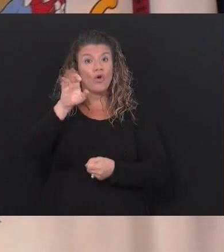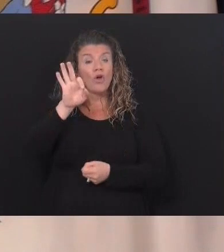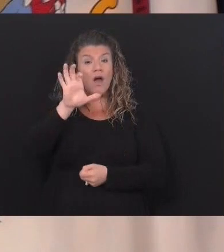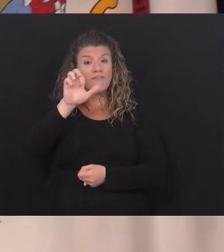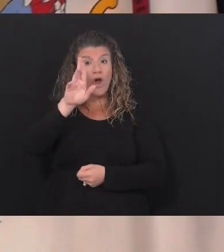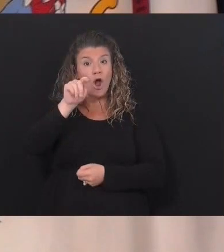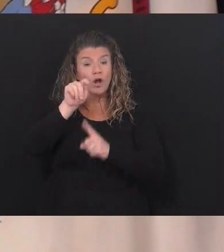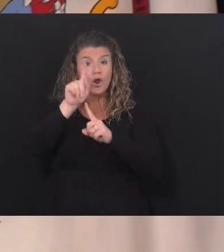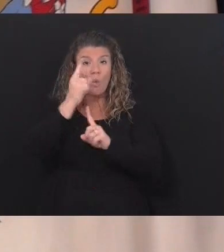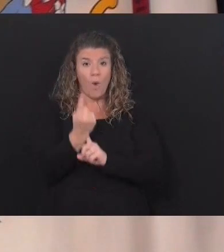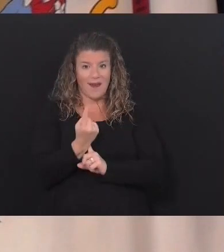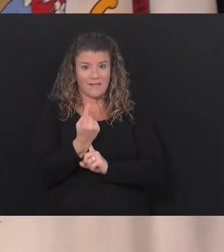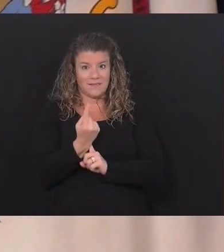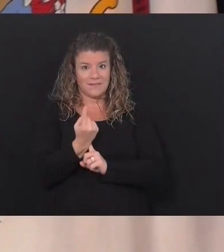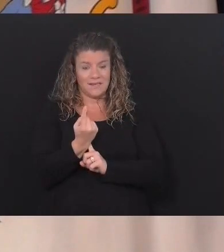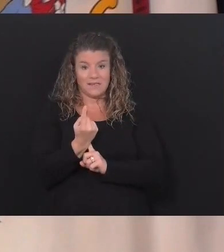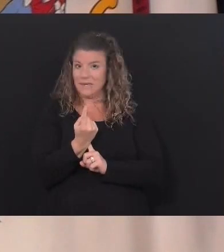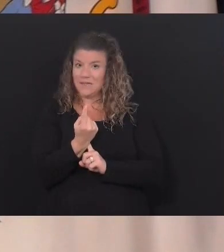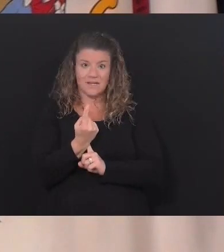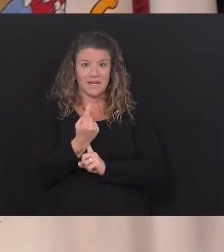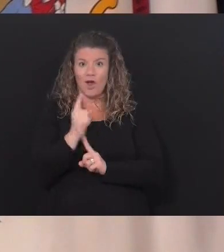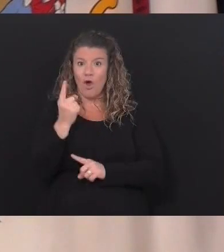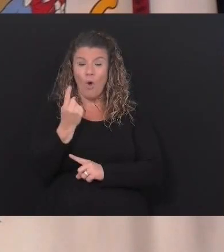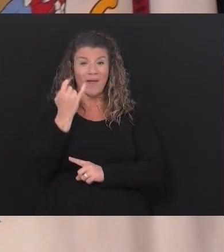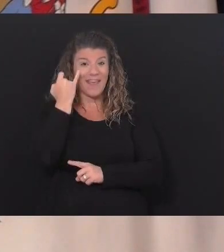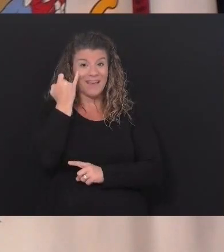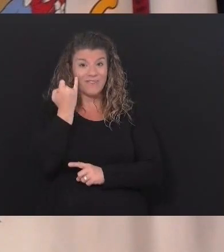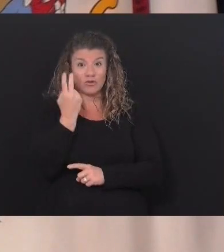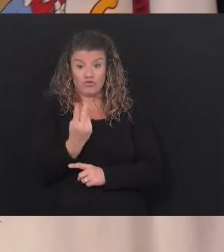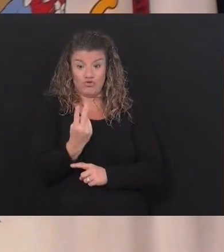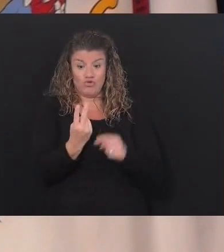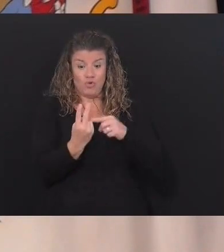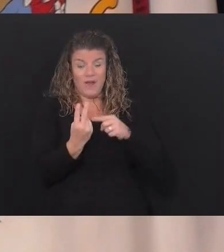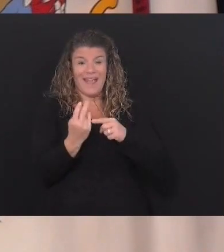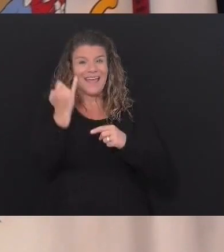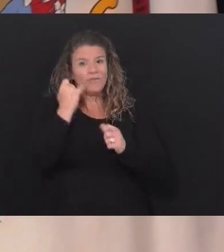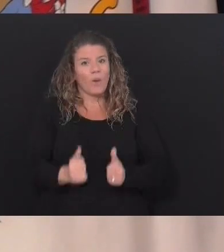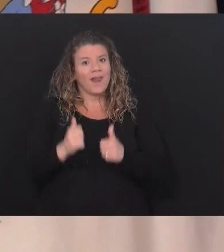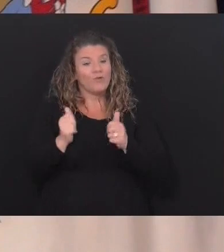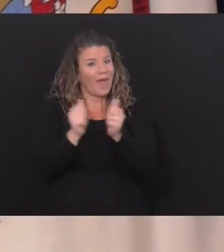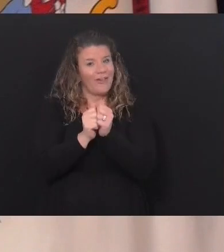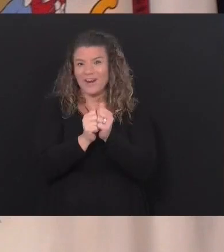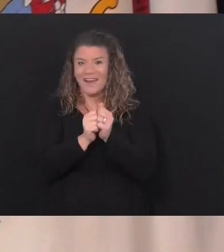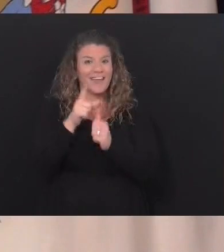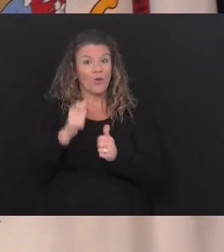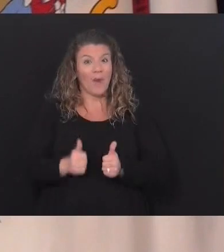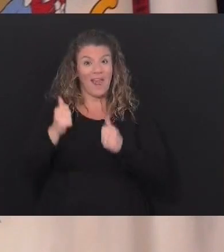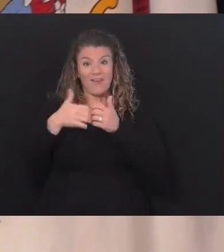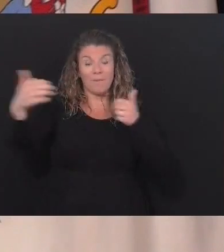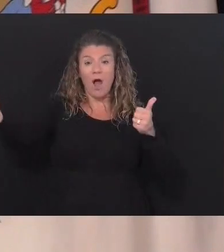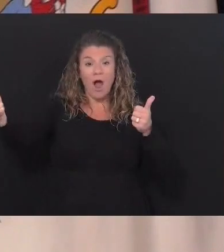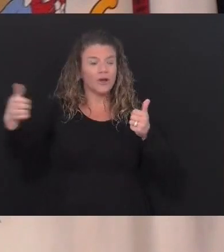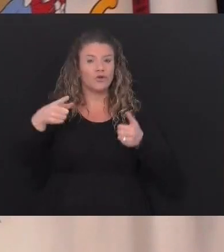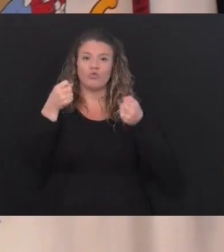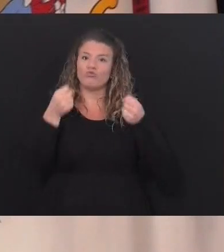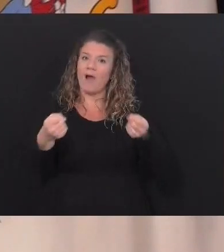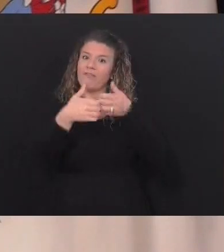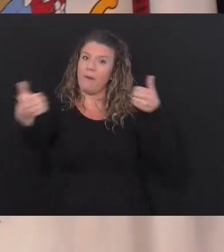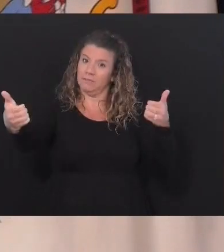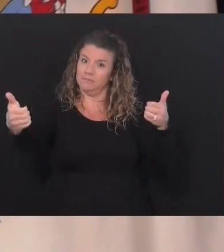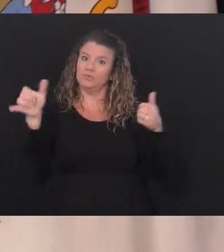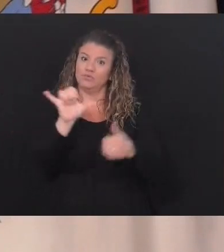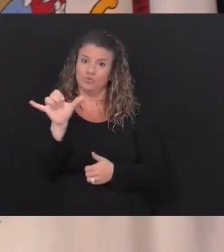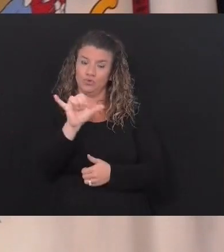together. We're also going to take additional measures to make sure that we keep the social